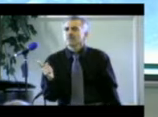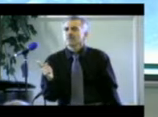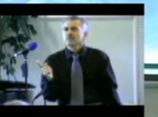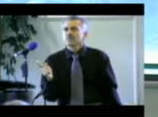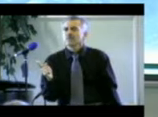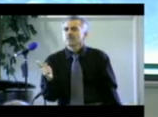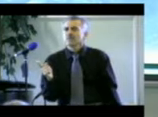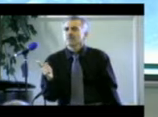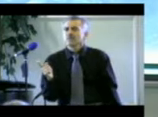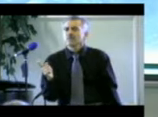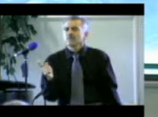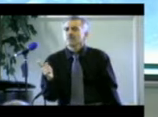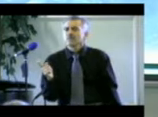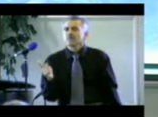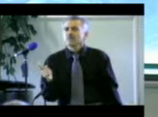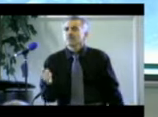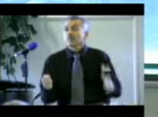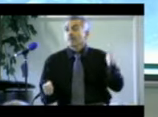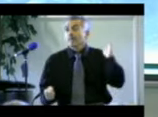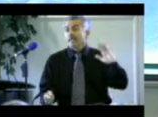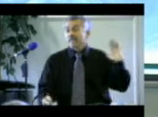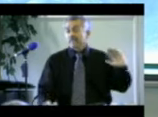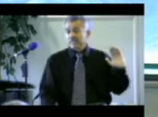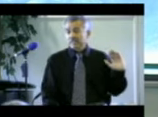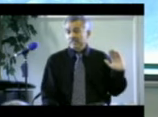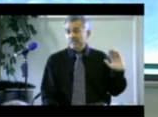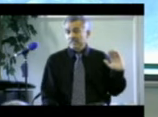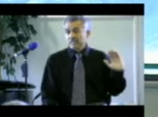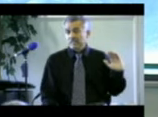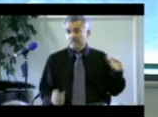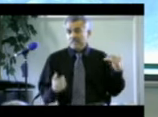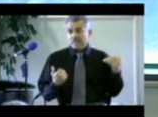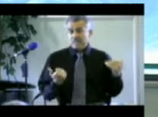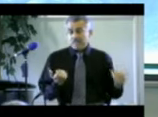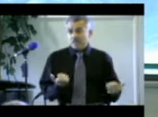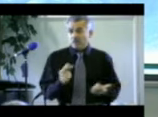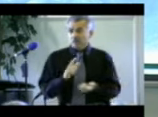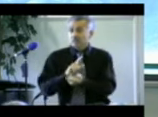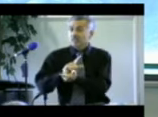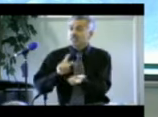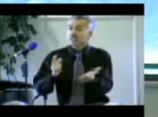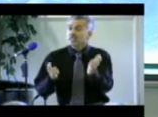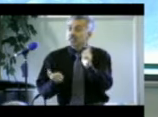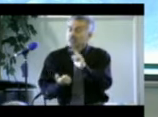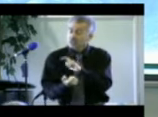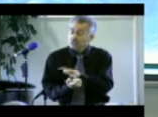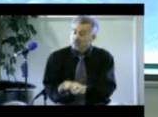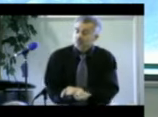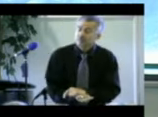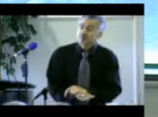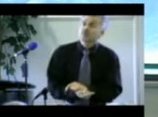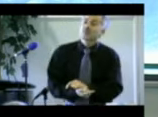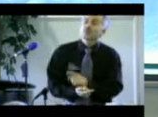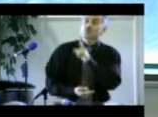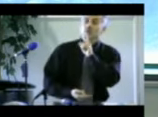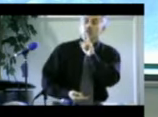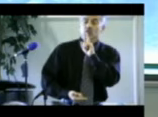Moses has been changed. He has been educated,